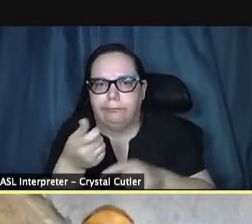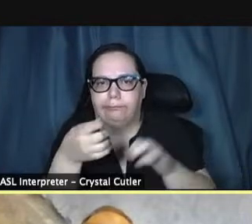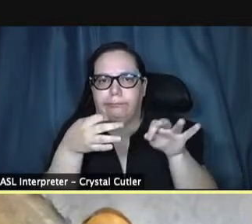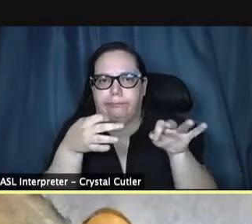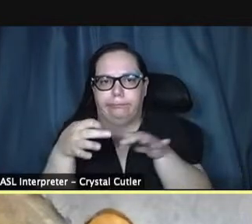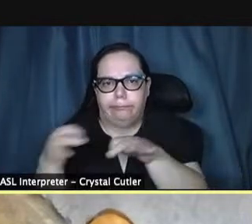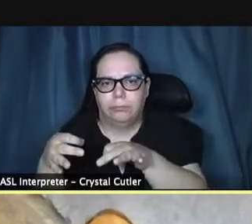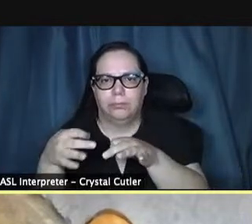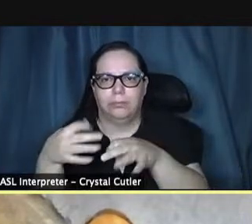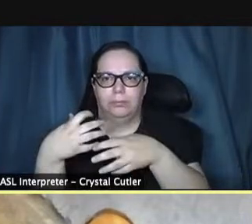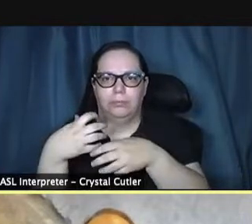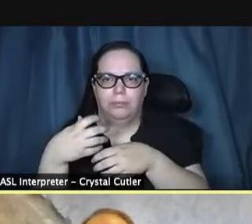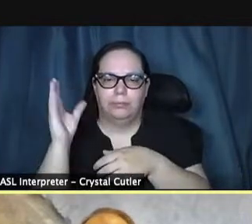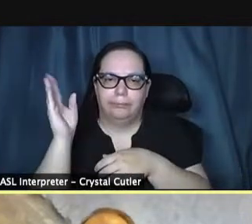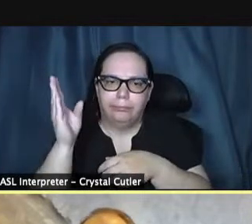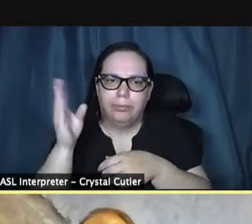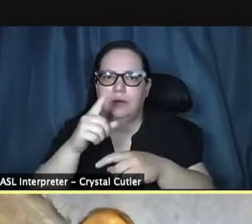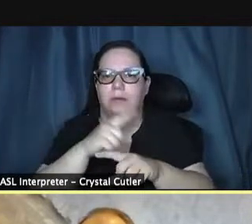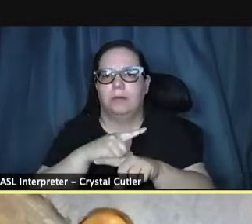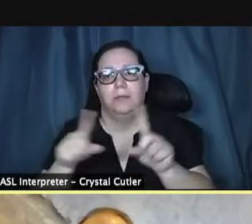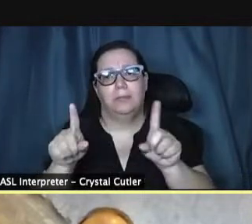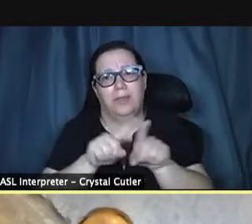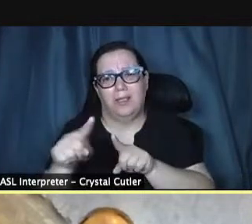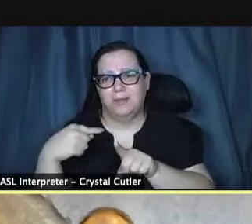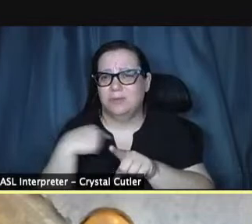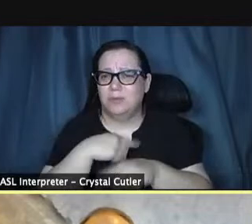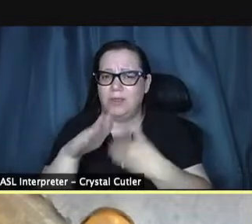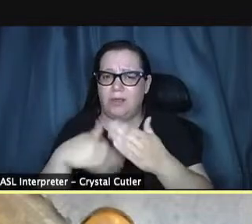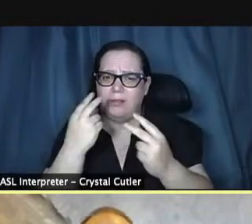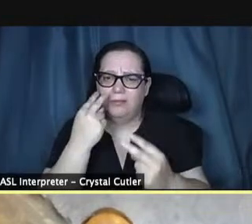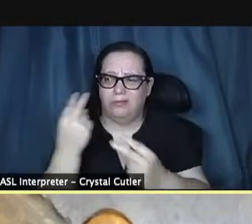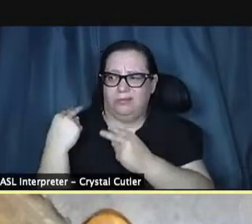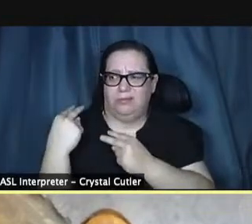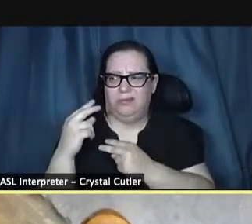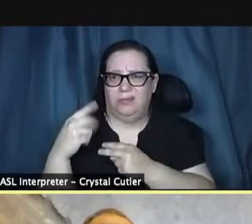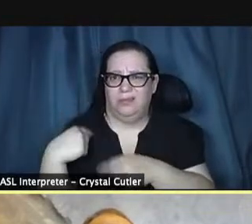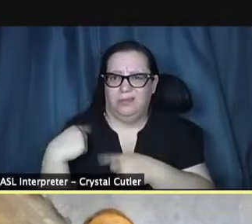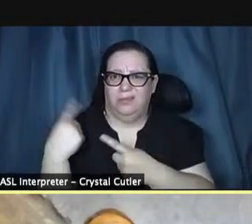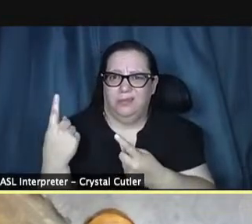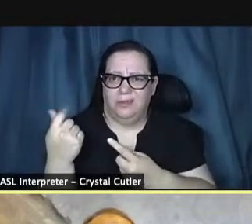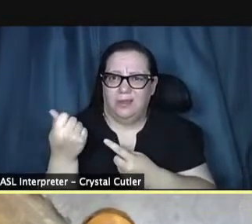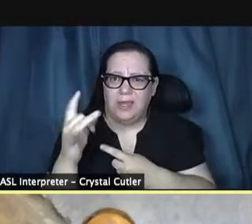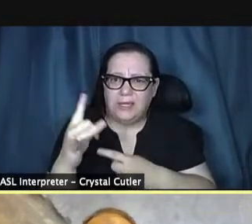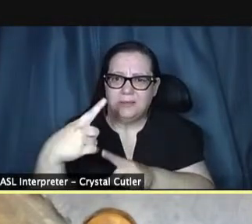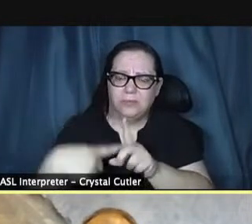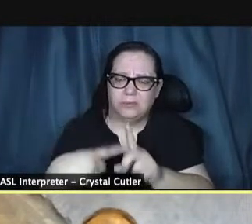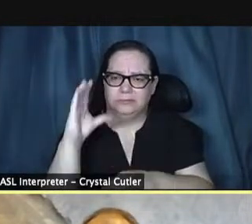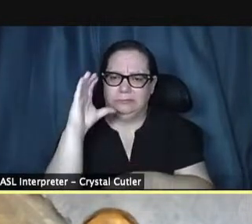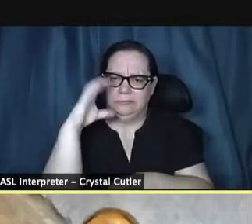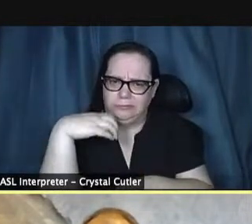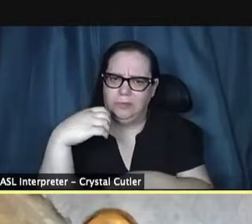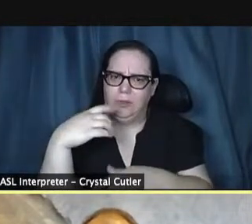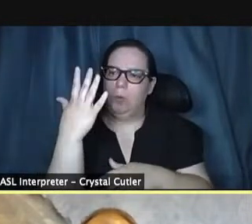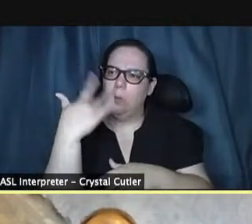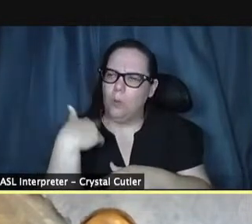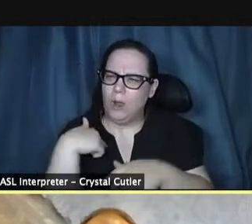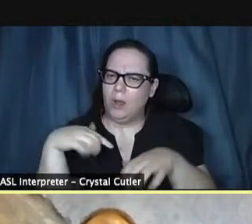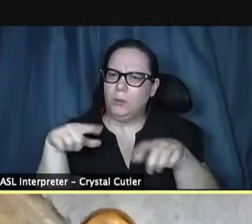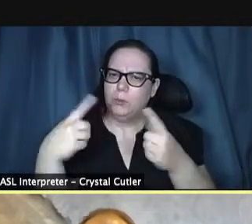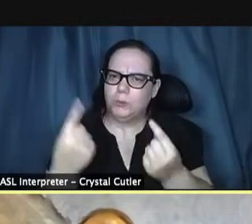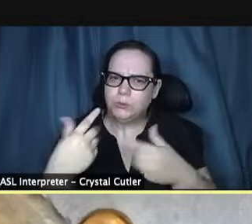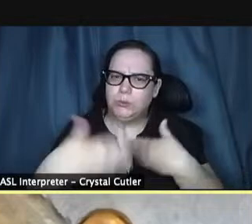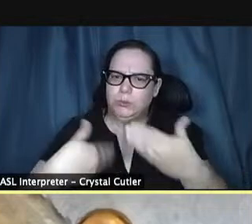all reflecting on the past strange 18 months and why we're doing what we're doing and how we came to be doing it.